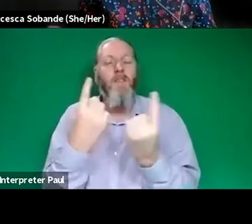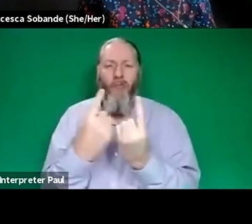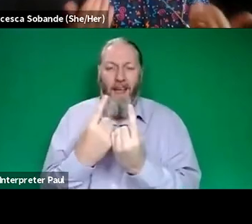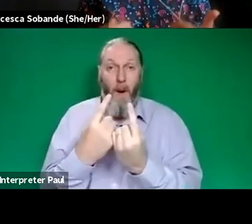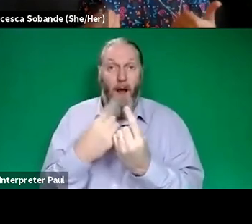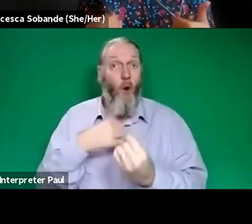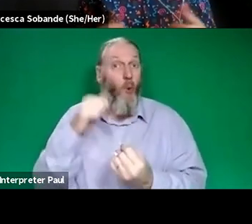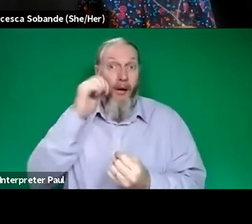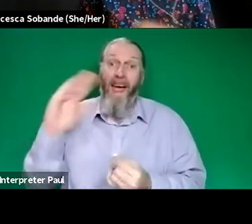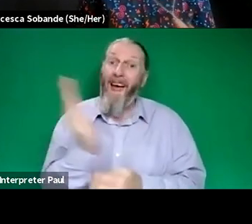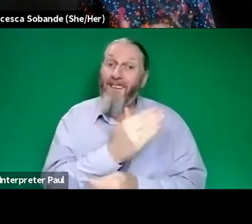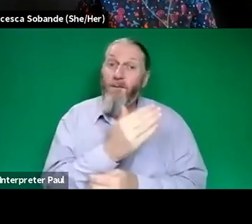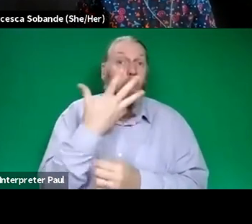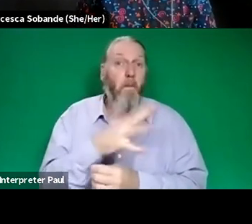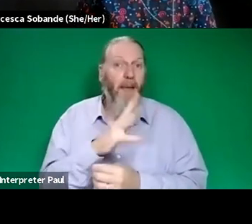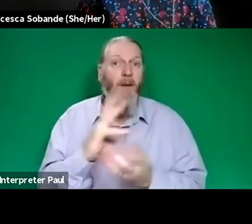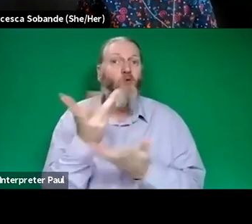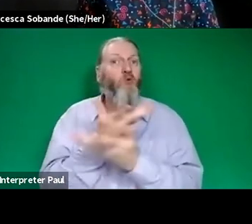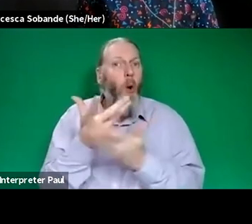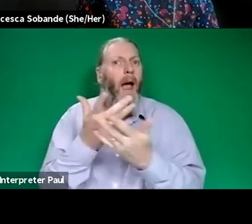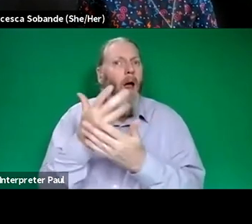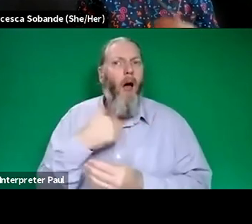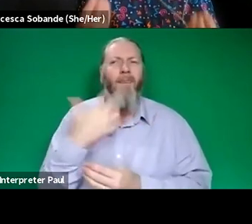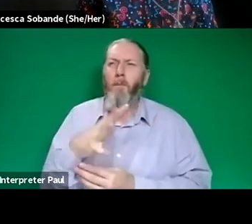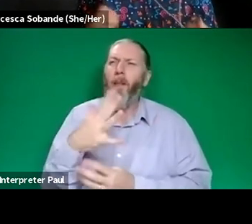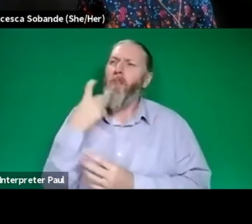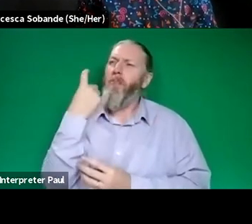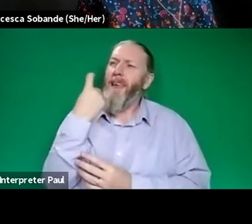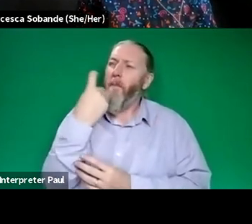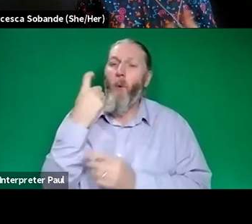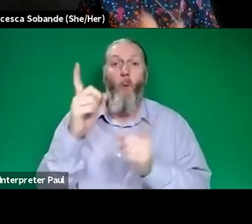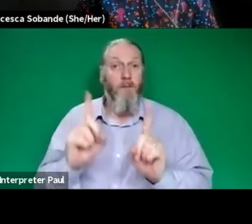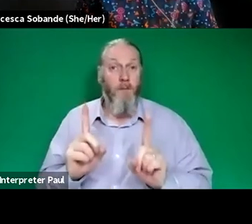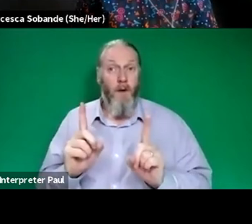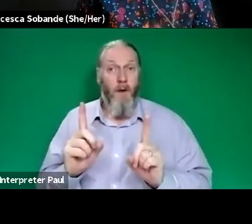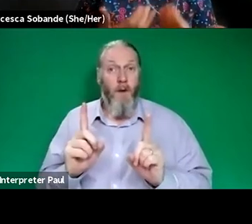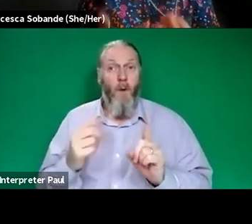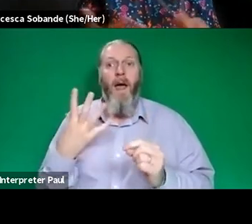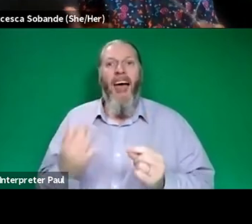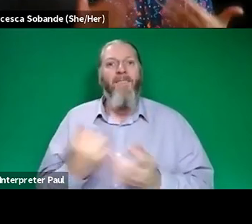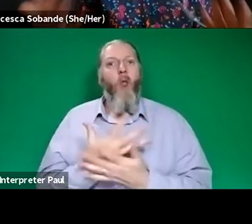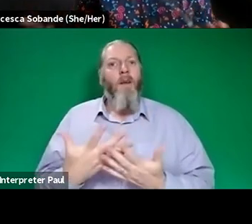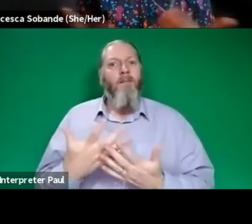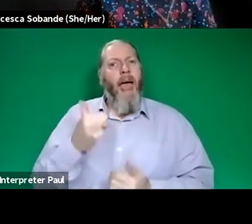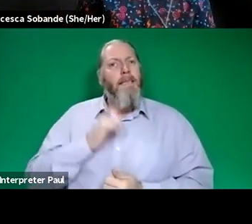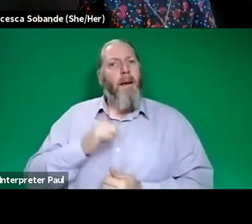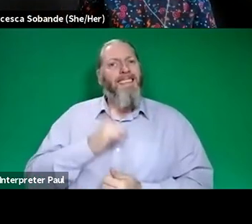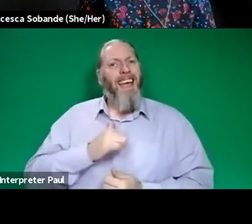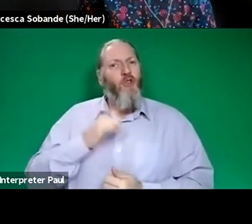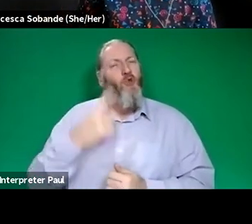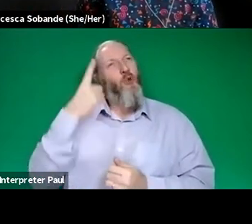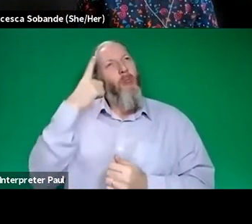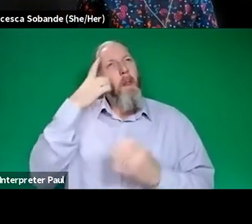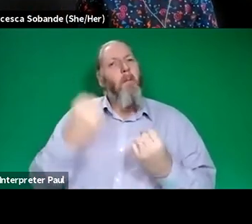about and I've been thinking about all of what everyone's been sharing, but there can be these expectations about what power looks like, who looks